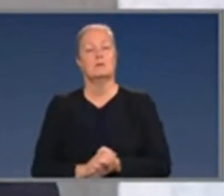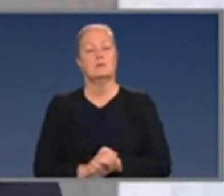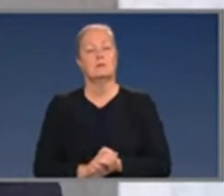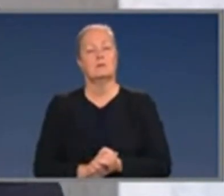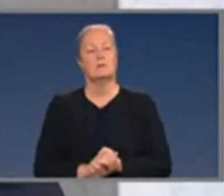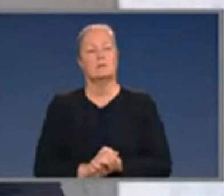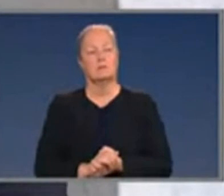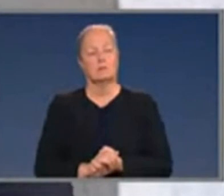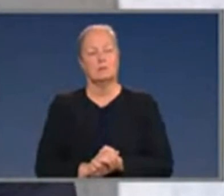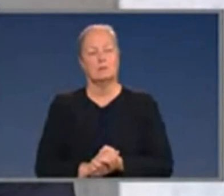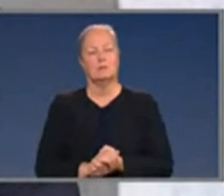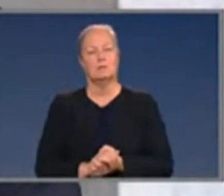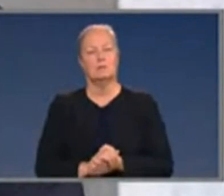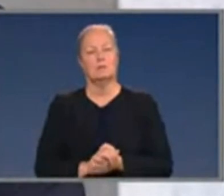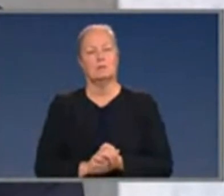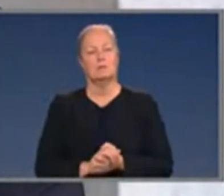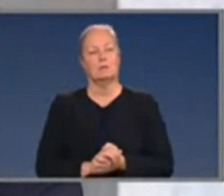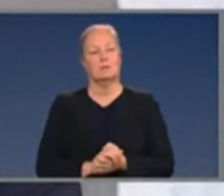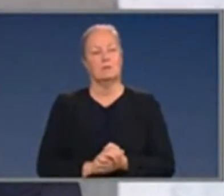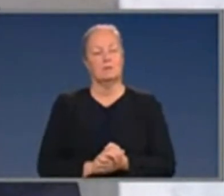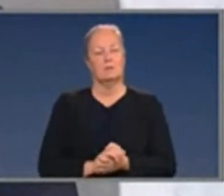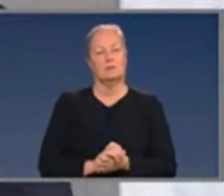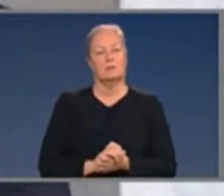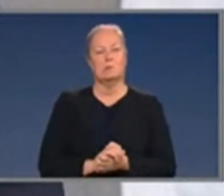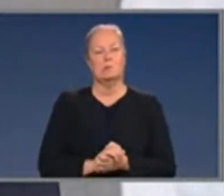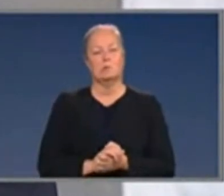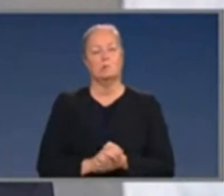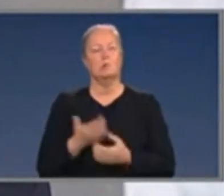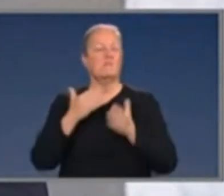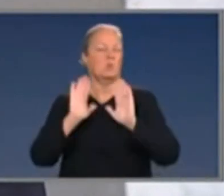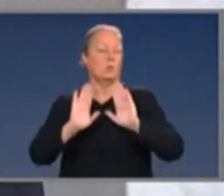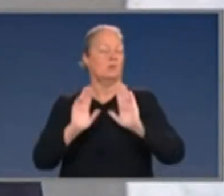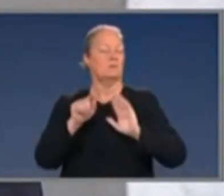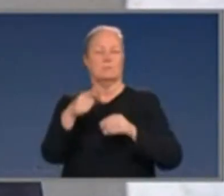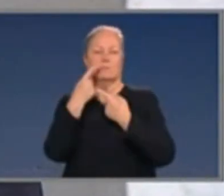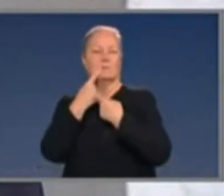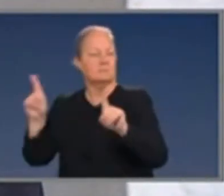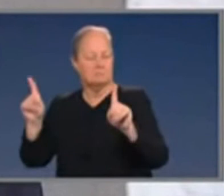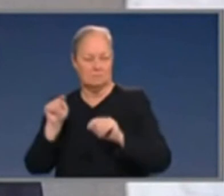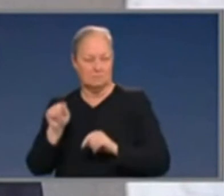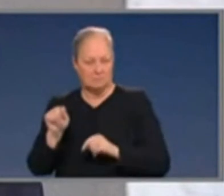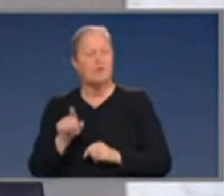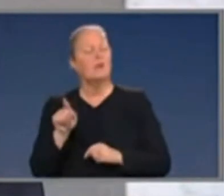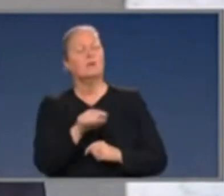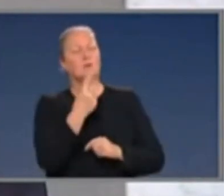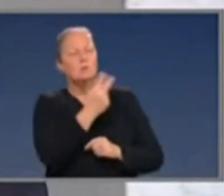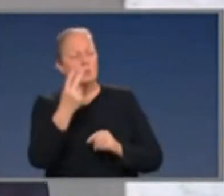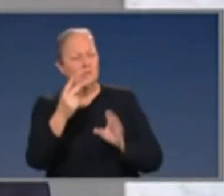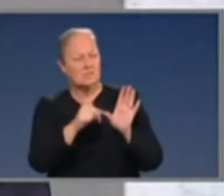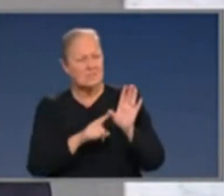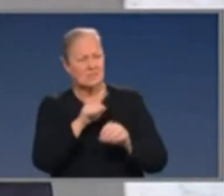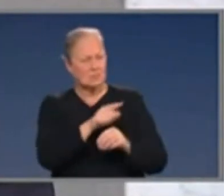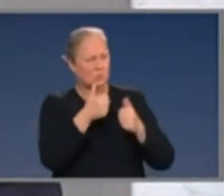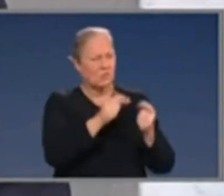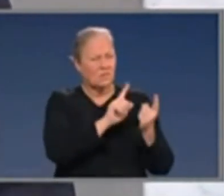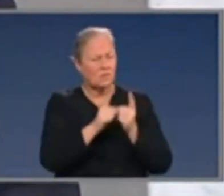Well, those discussions are continuing, and when they've completed, we'll make some announcements. Yeah, sorry, just deflation first time in 22 years. Is that a good